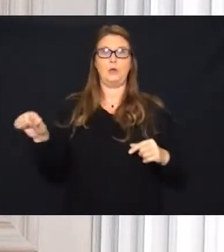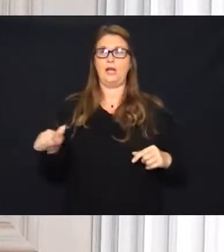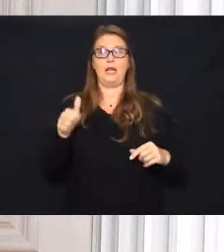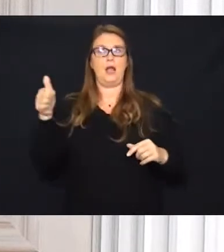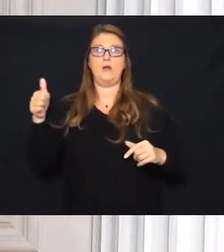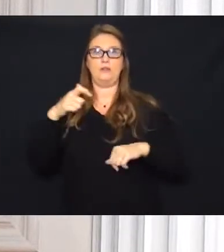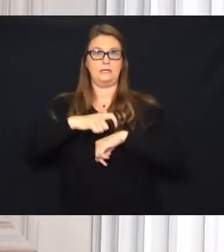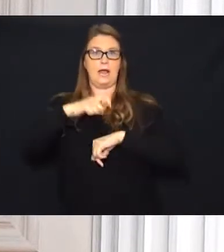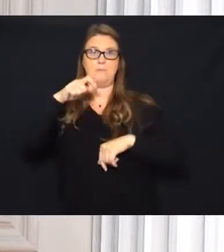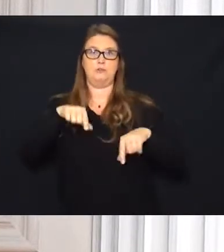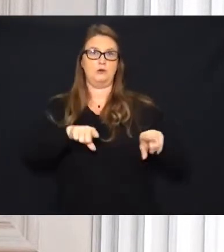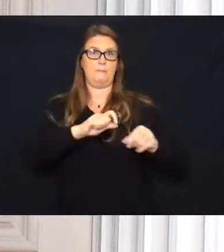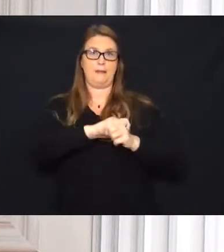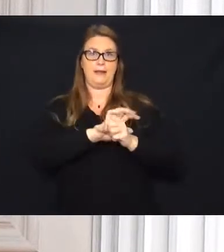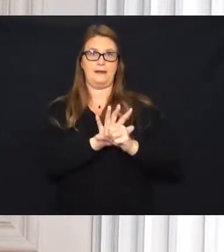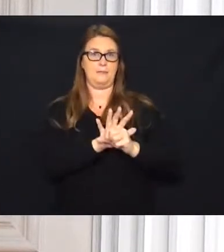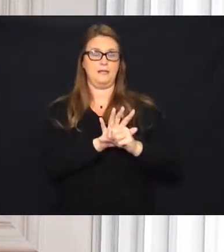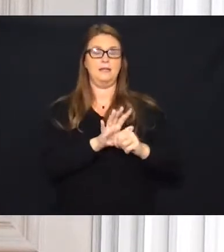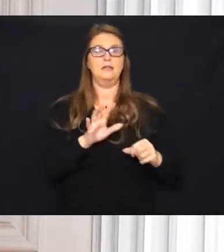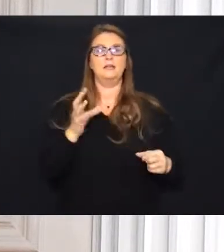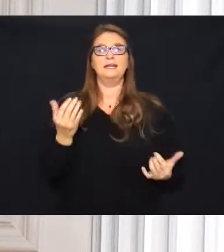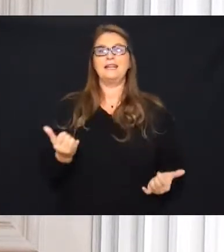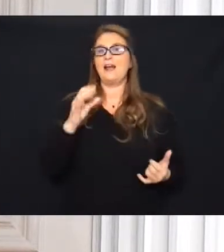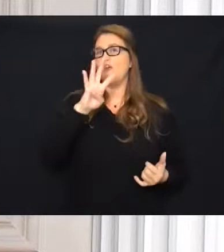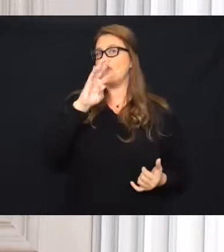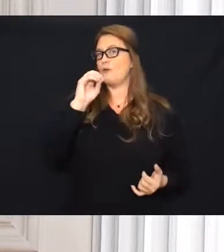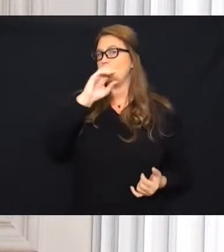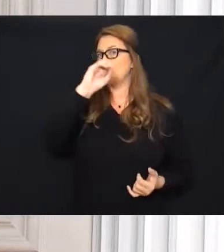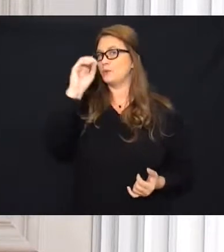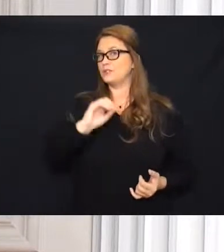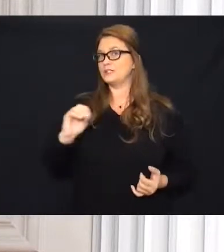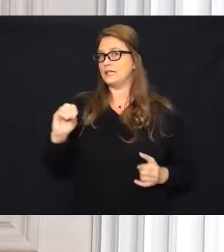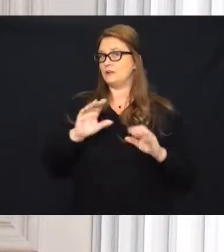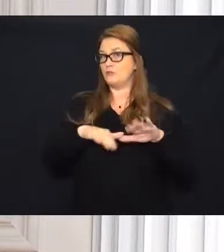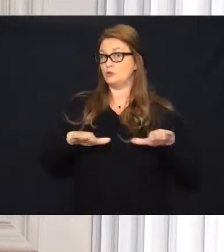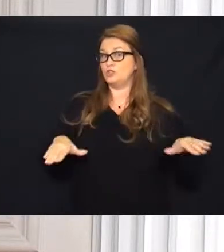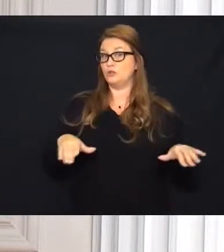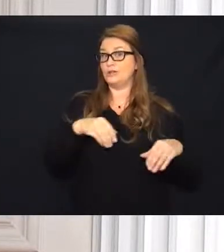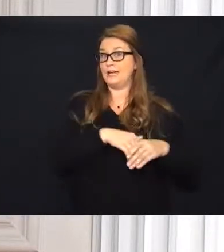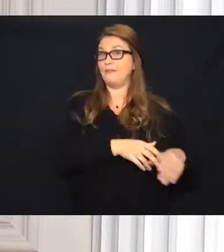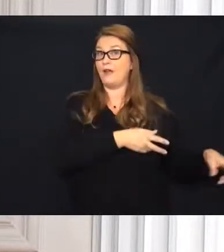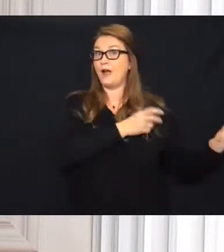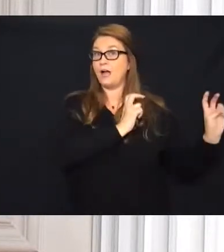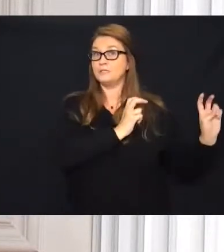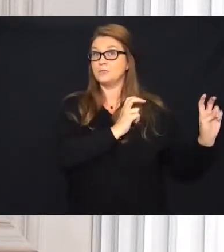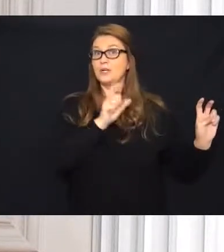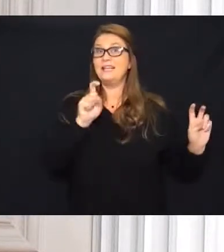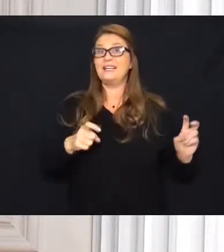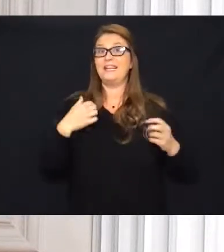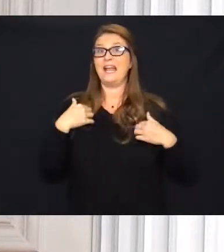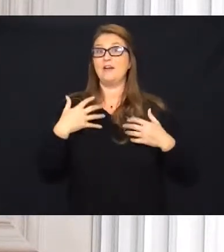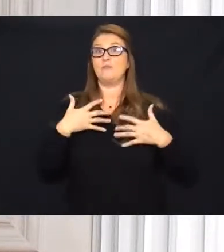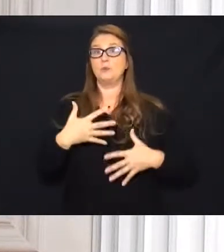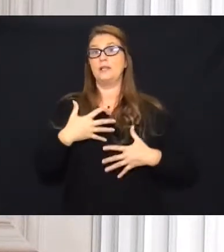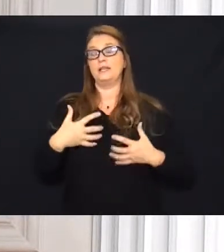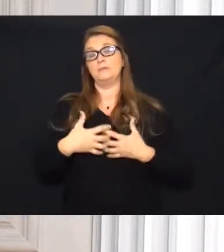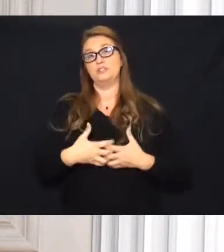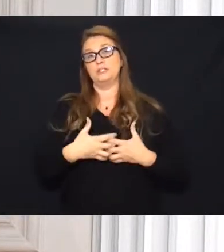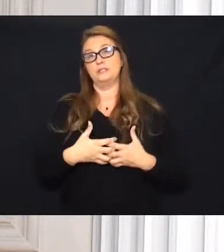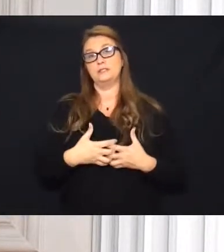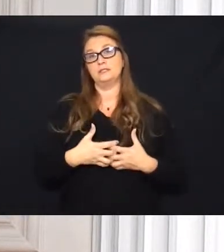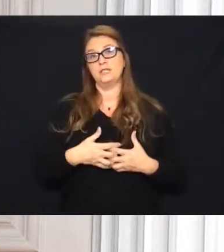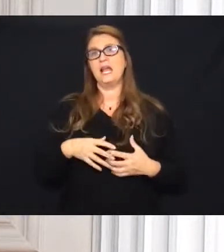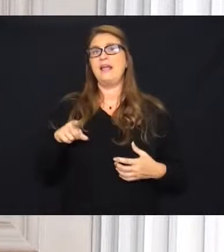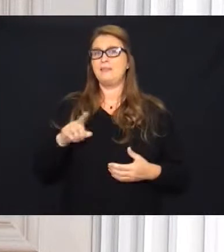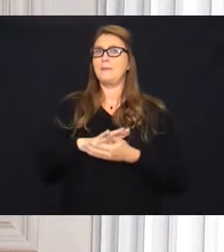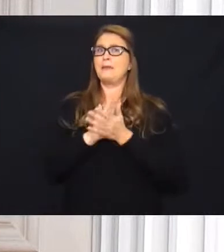pandemic. And they have seen 40% of those hospitalized children needing to be put on ventilators. So these children are actually very